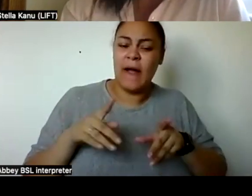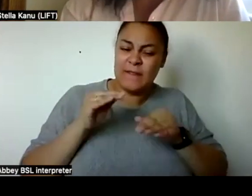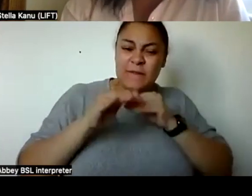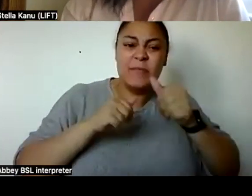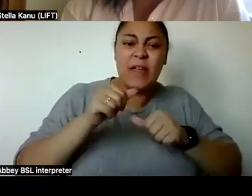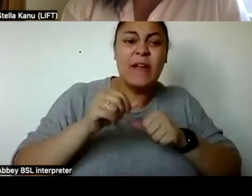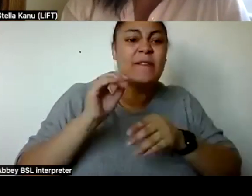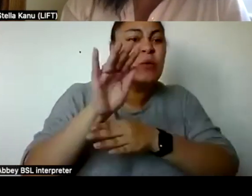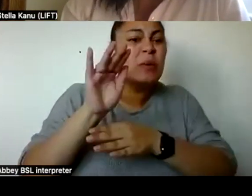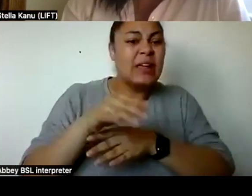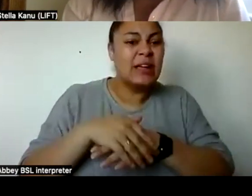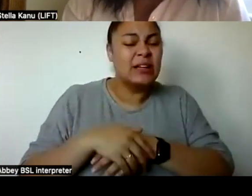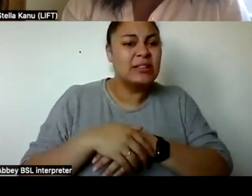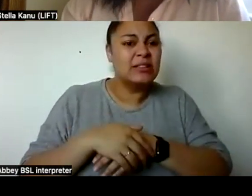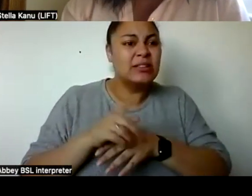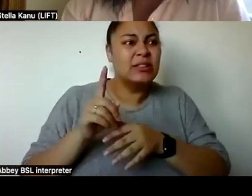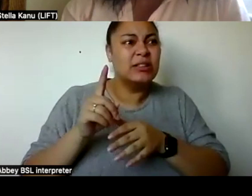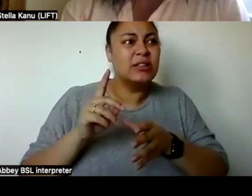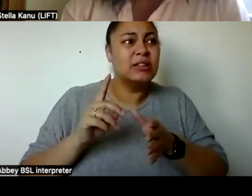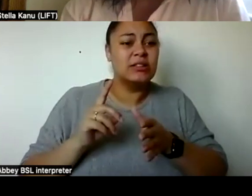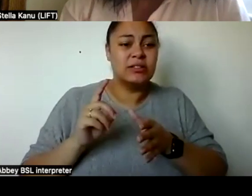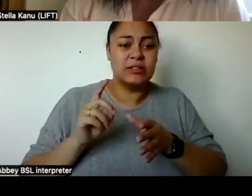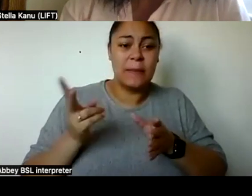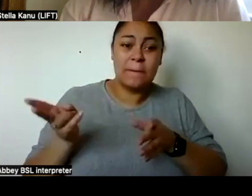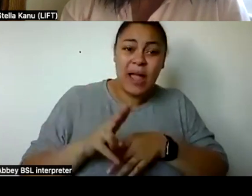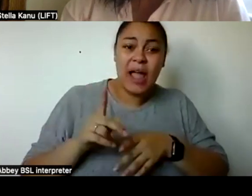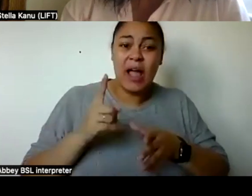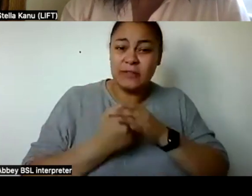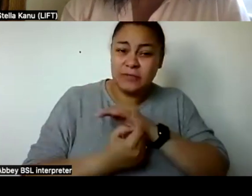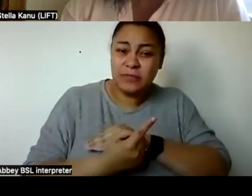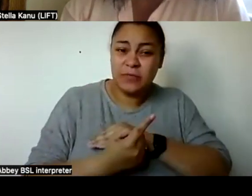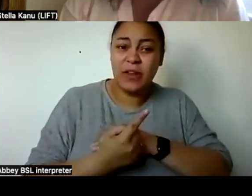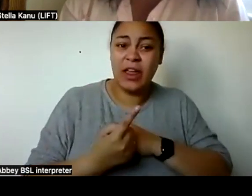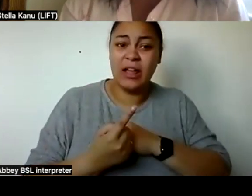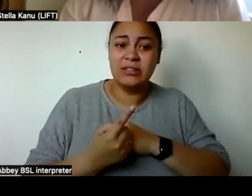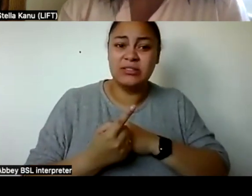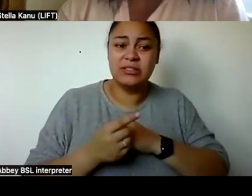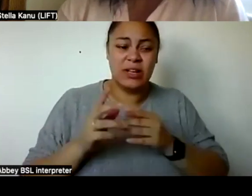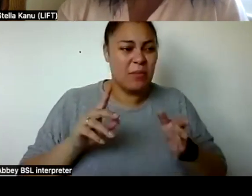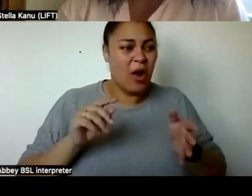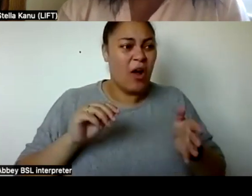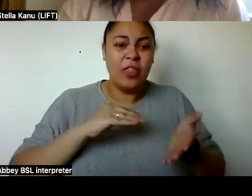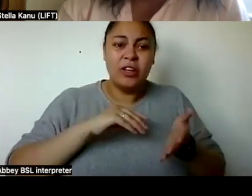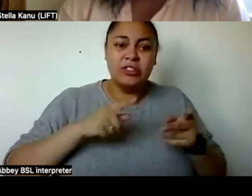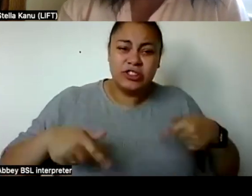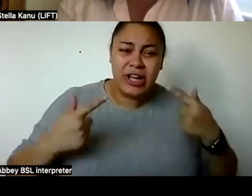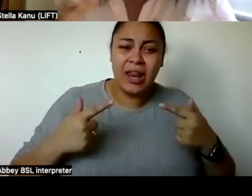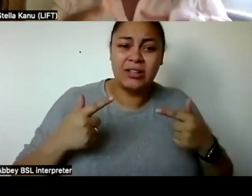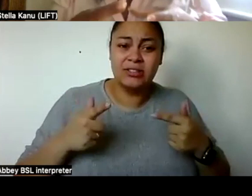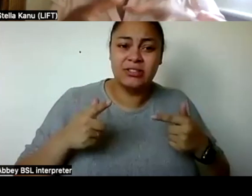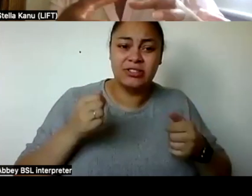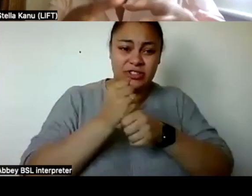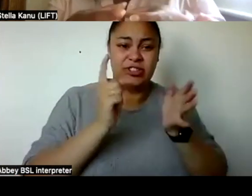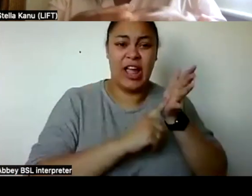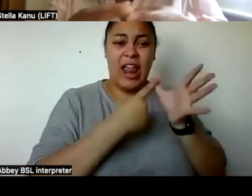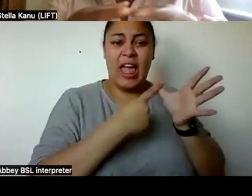that recovery was kind of driven by freelancers, and that part of the challenge to the GLA from our